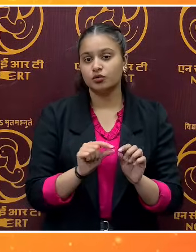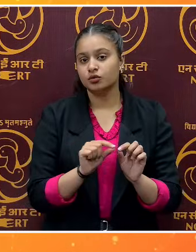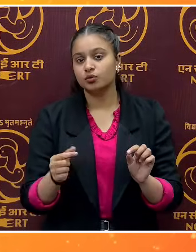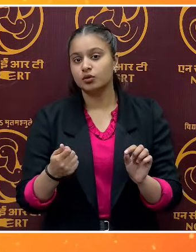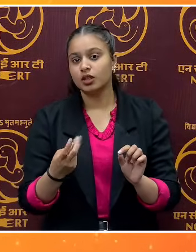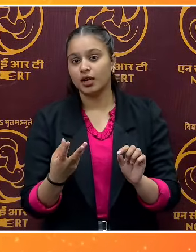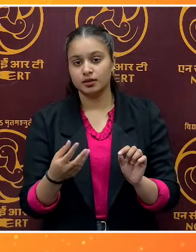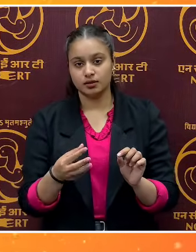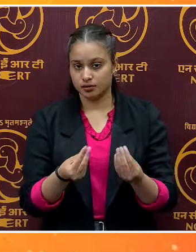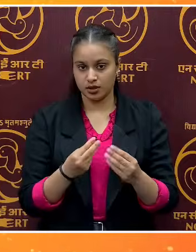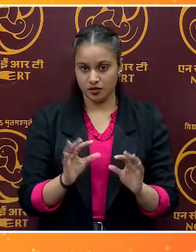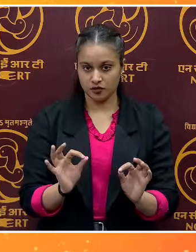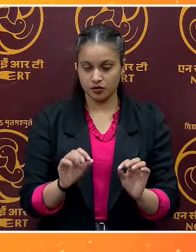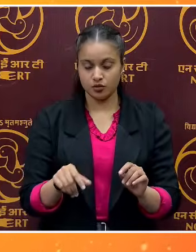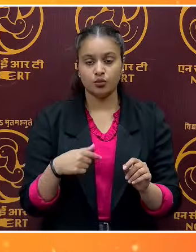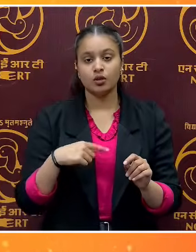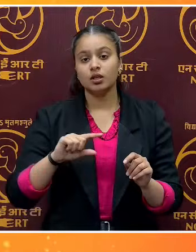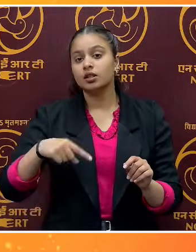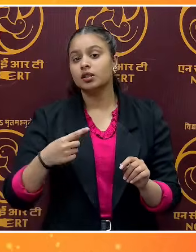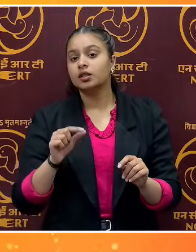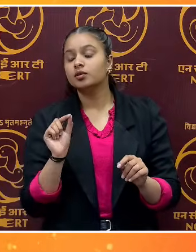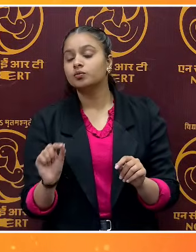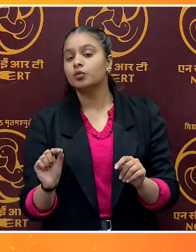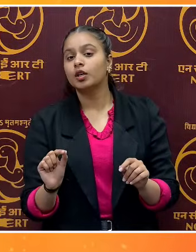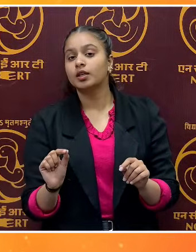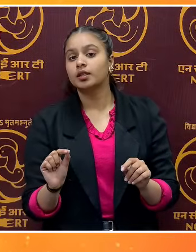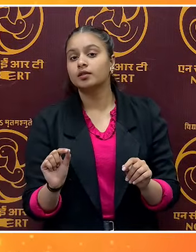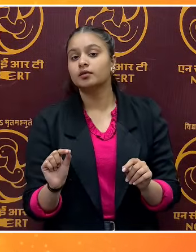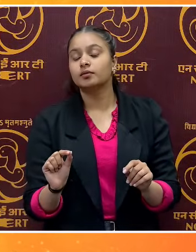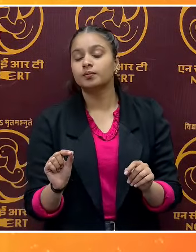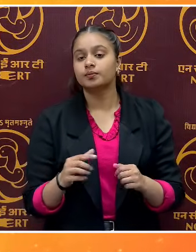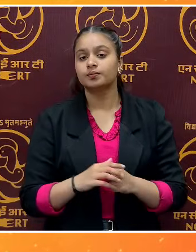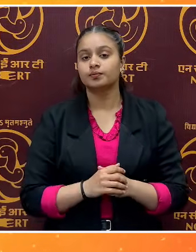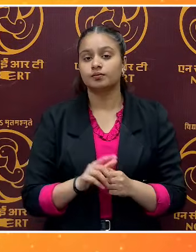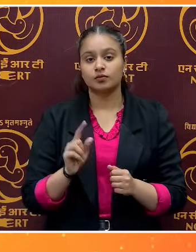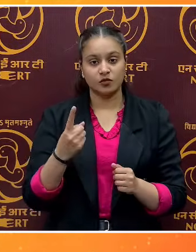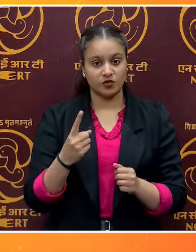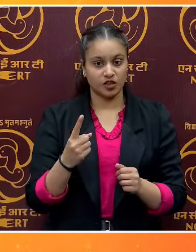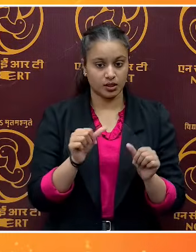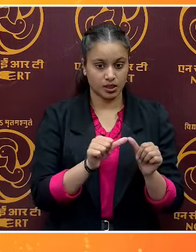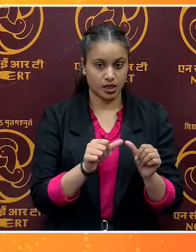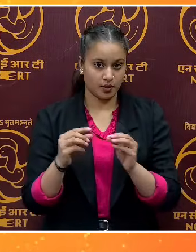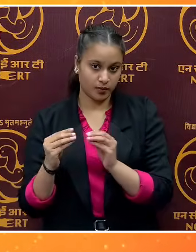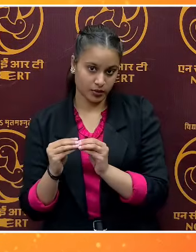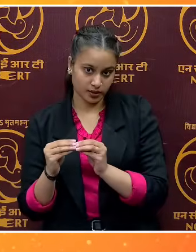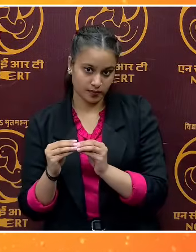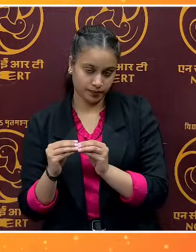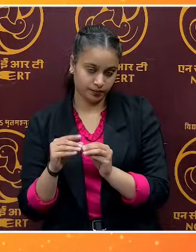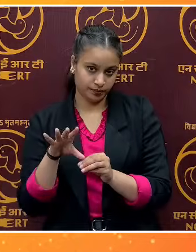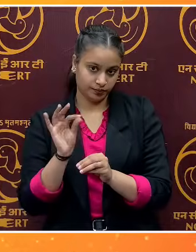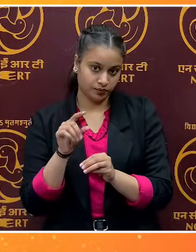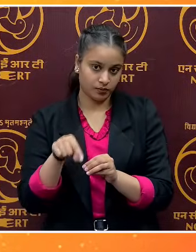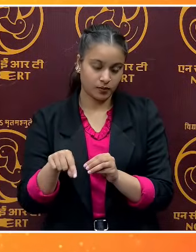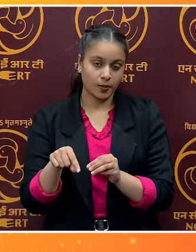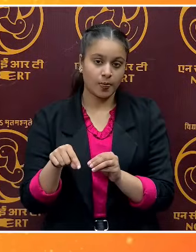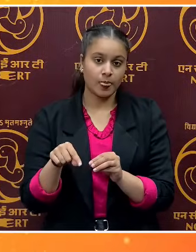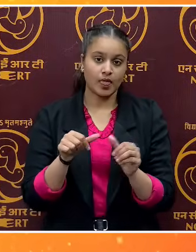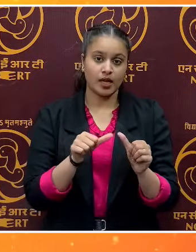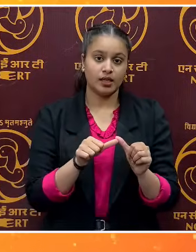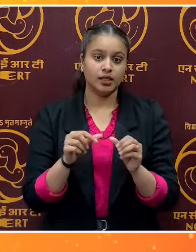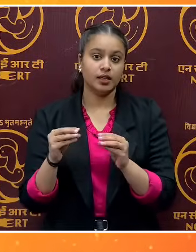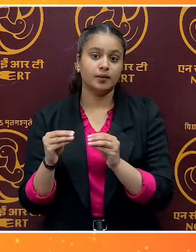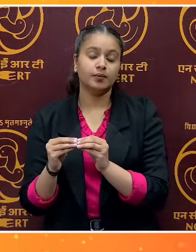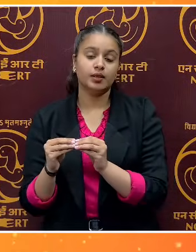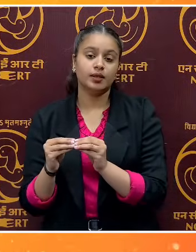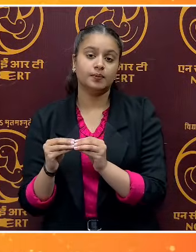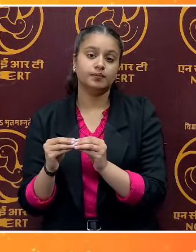should take. Then what is the next point that can be located? Yes, first let me take AB. Here I have taken AB